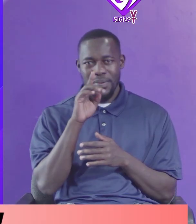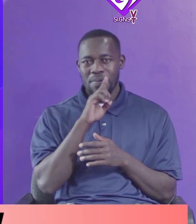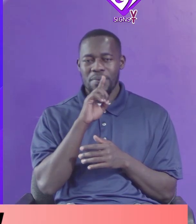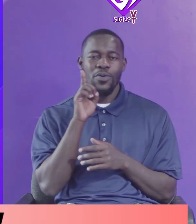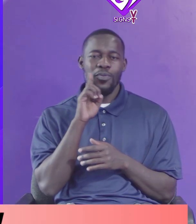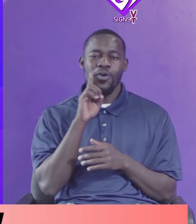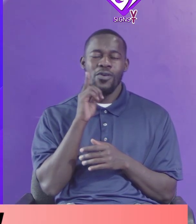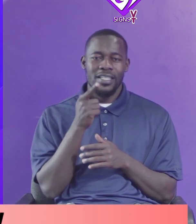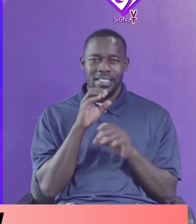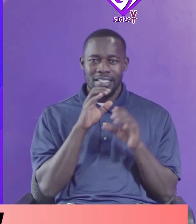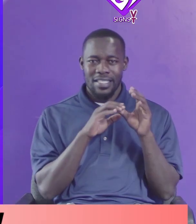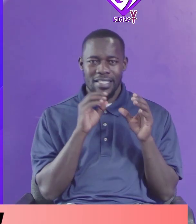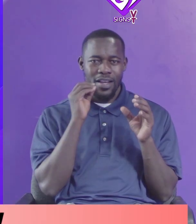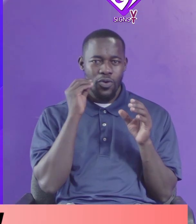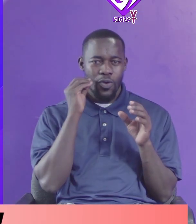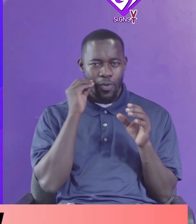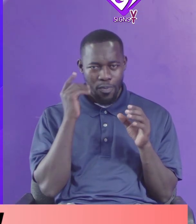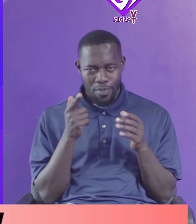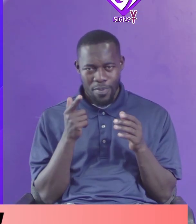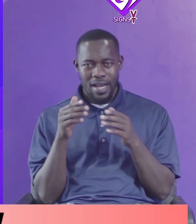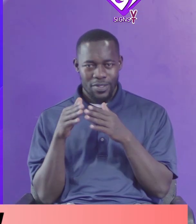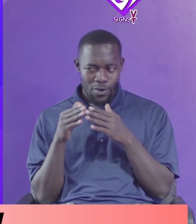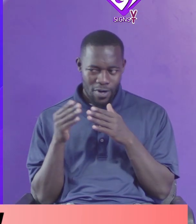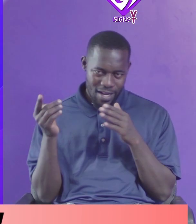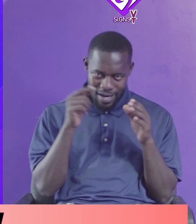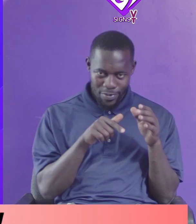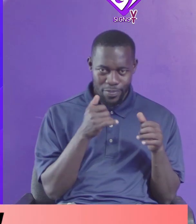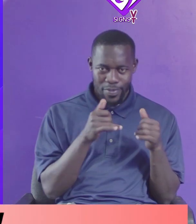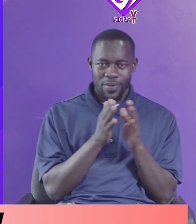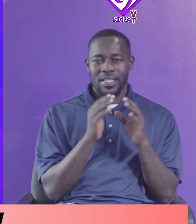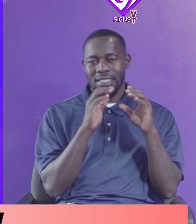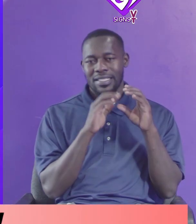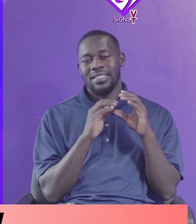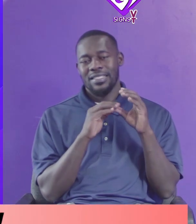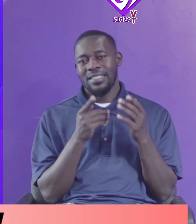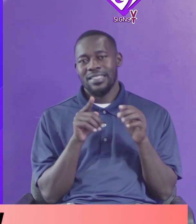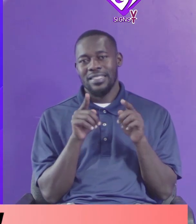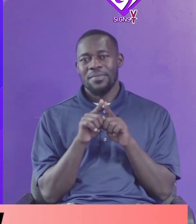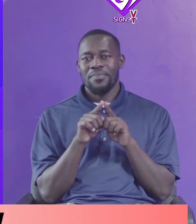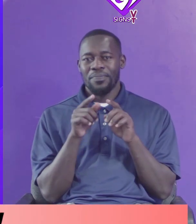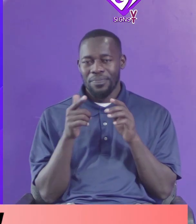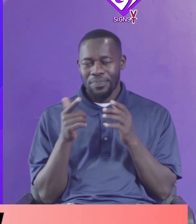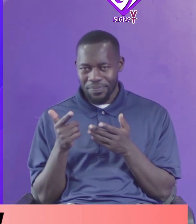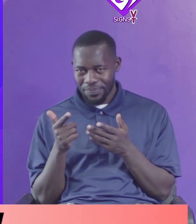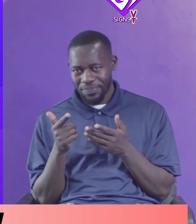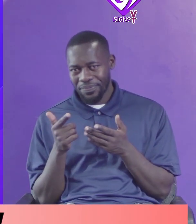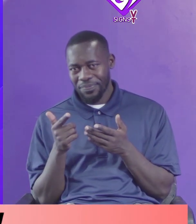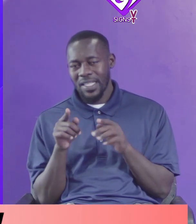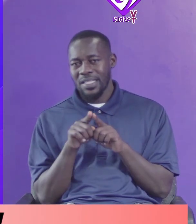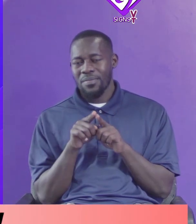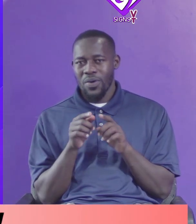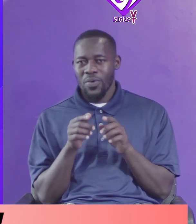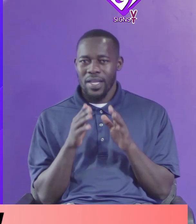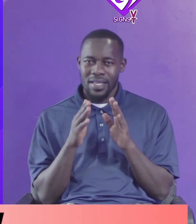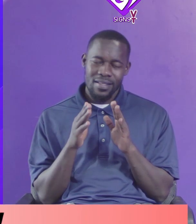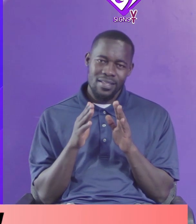home, they will be welcoming Arsenal. They are saying, no Cole Palmer, no problem. The other side, no Gyökeres, no problem. They'll still